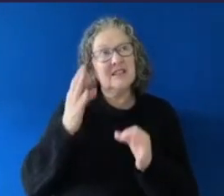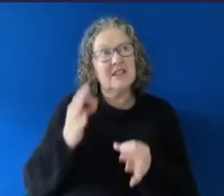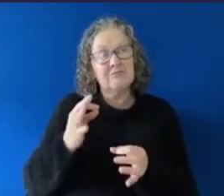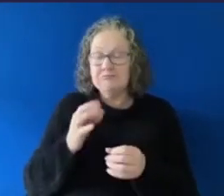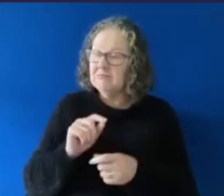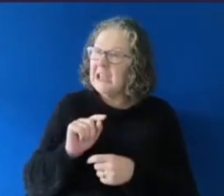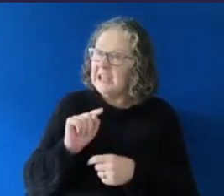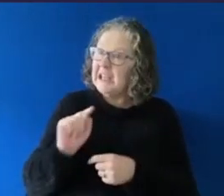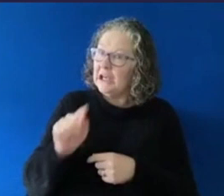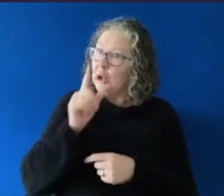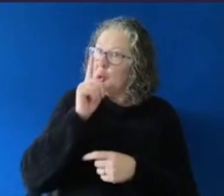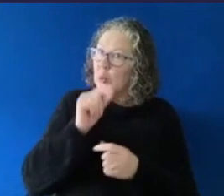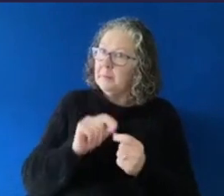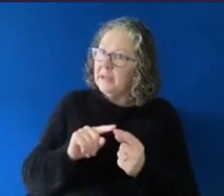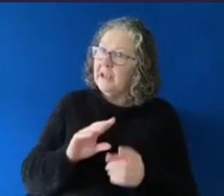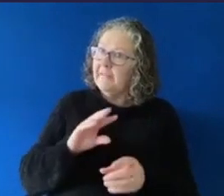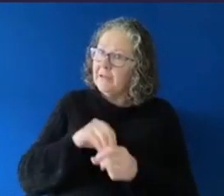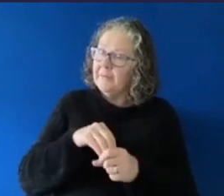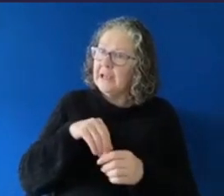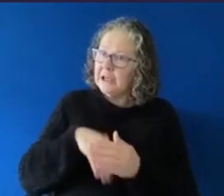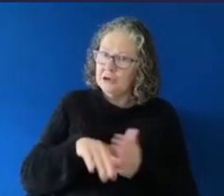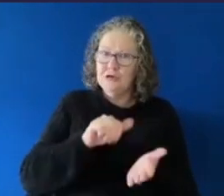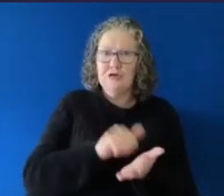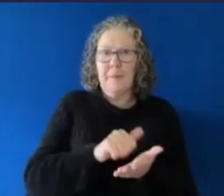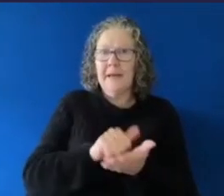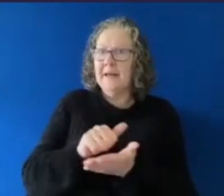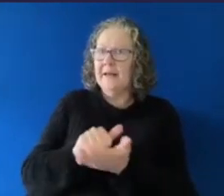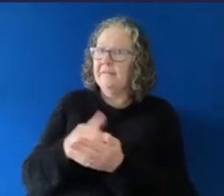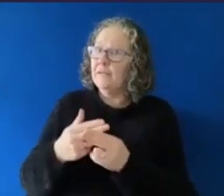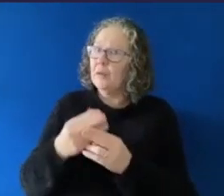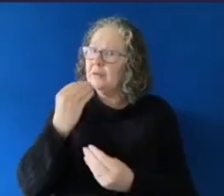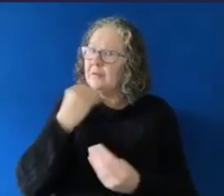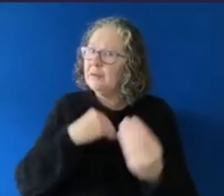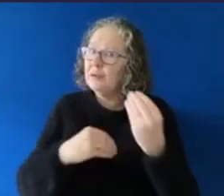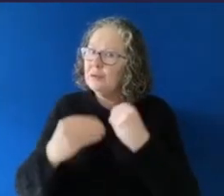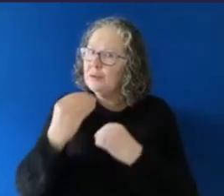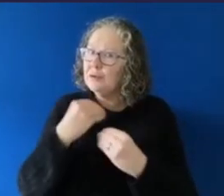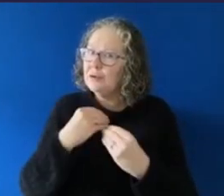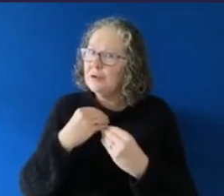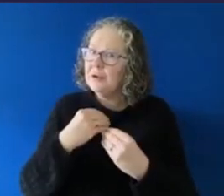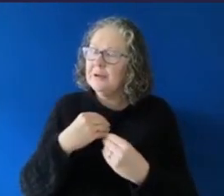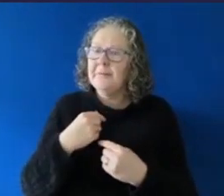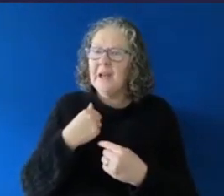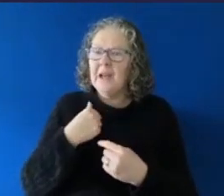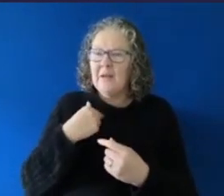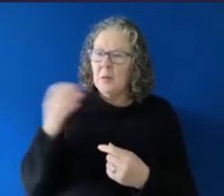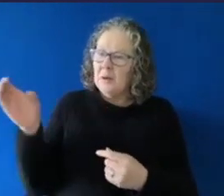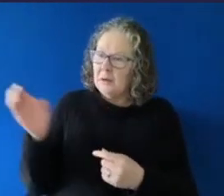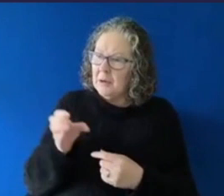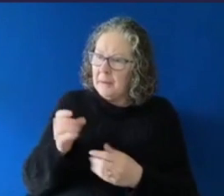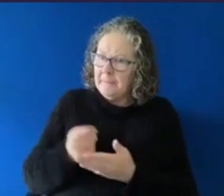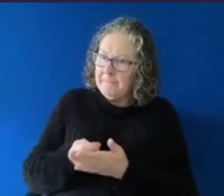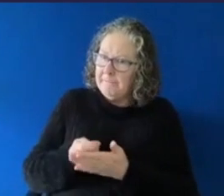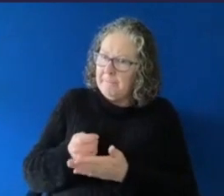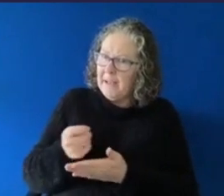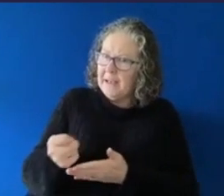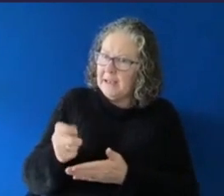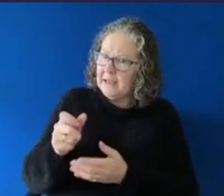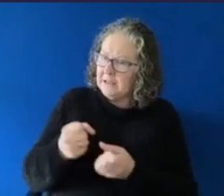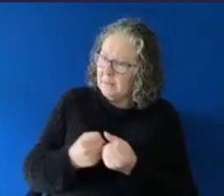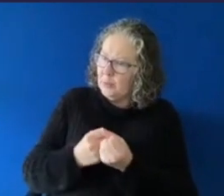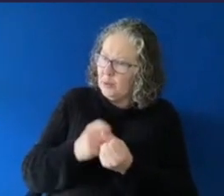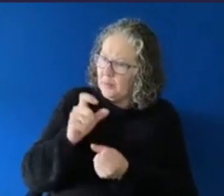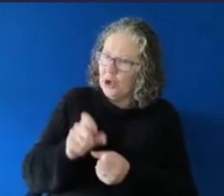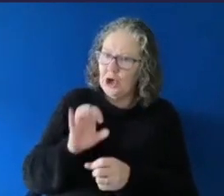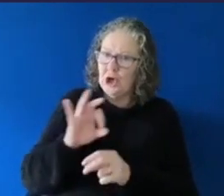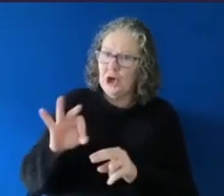well be involved in the family grocery shopping, but if we put a paid support person in place instead of dad, it really